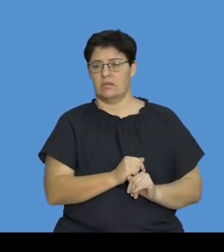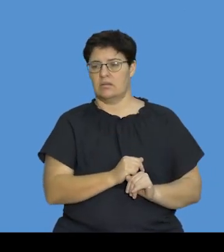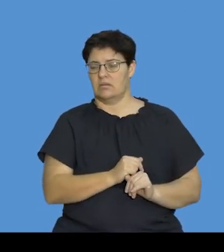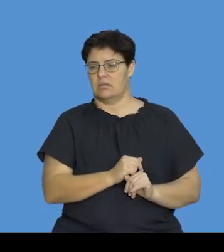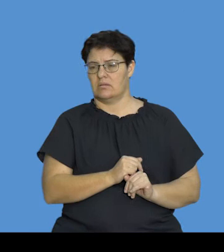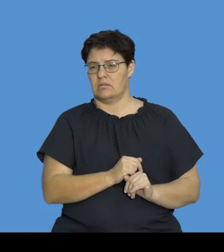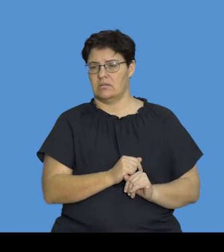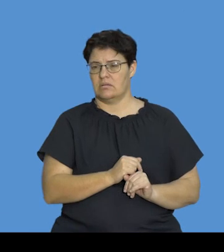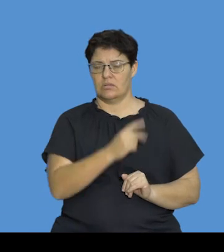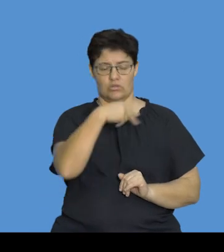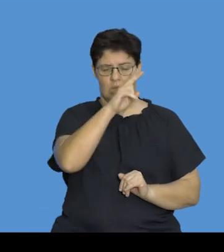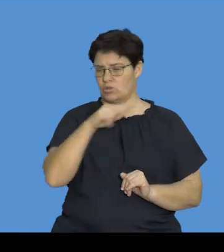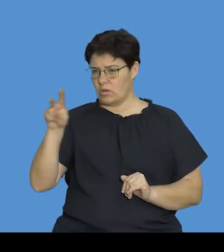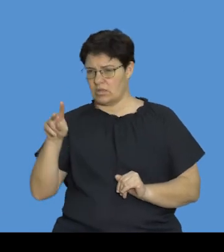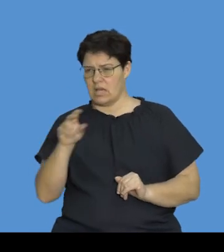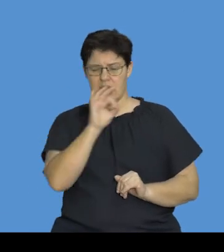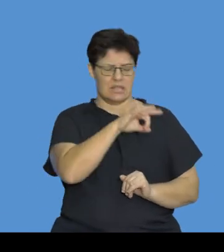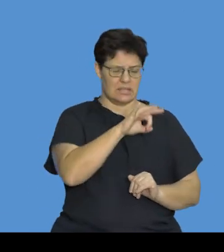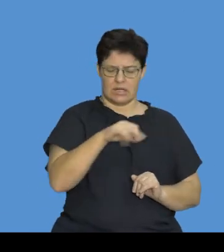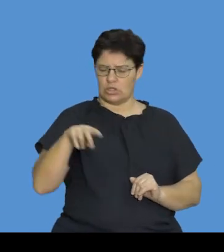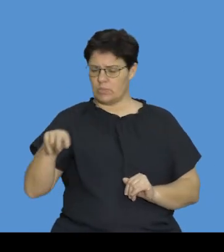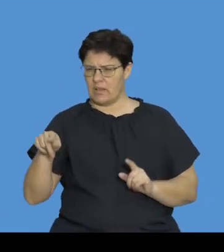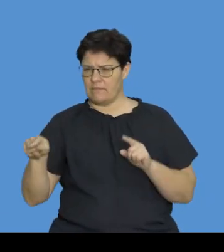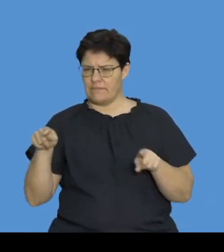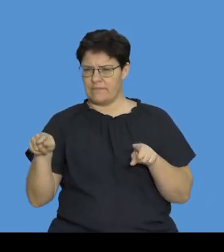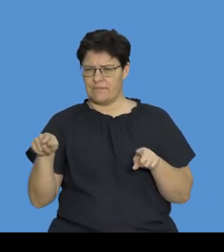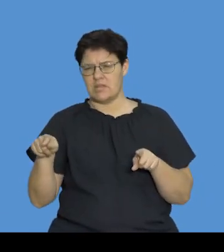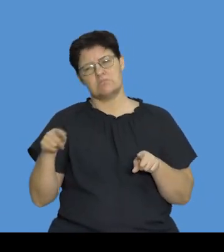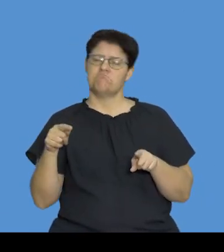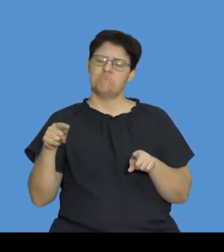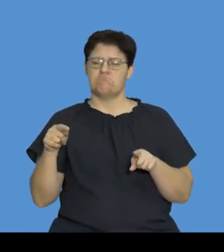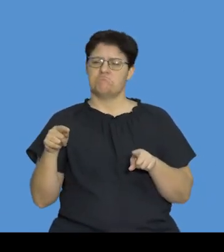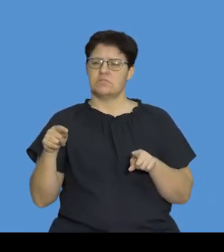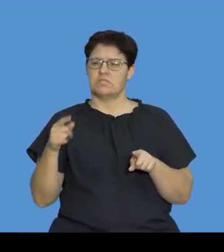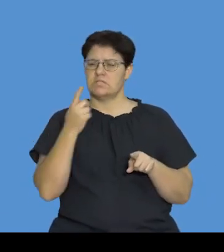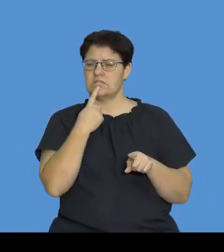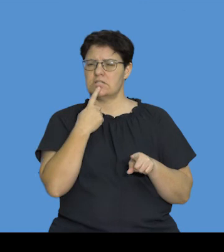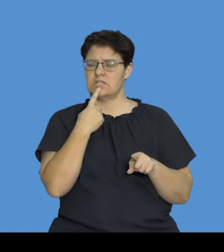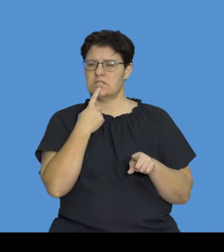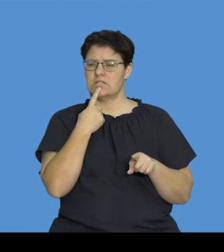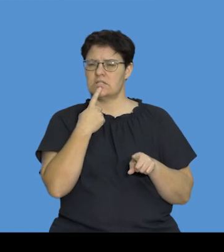squared, and the squared is 33 and 12, so that will give me